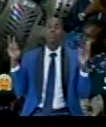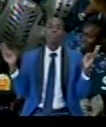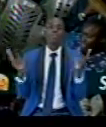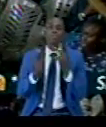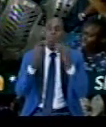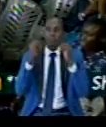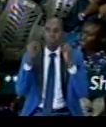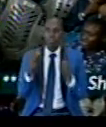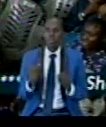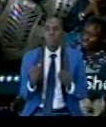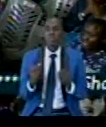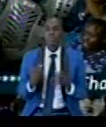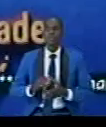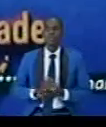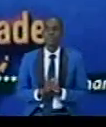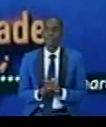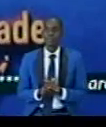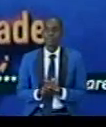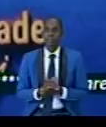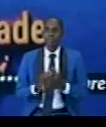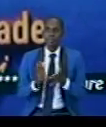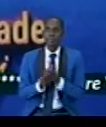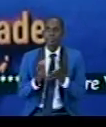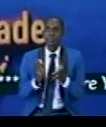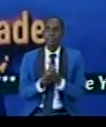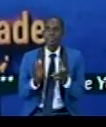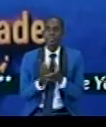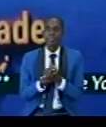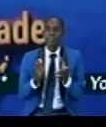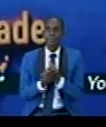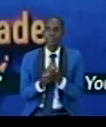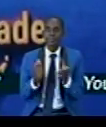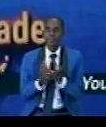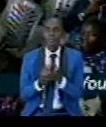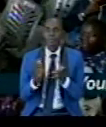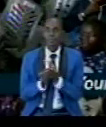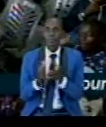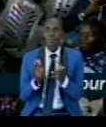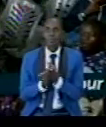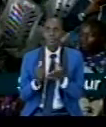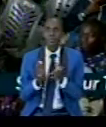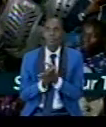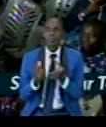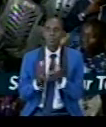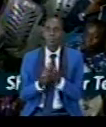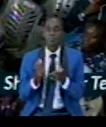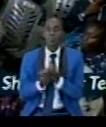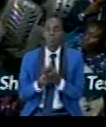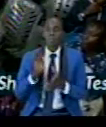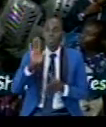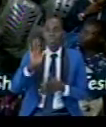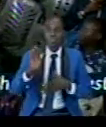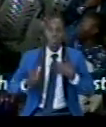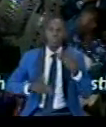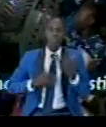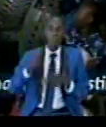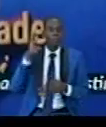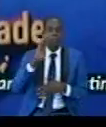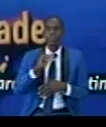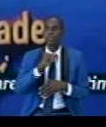the moderating pastor. Jam your hand together for Jesus. Your joy will know no